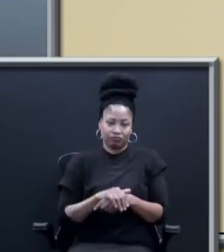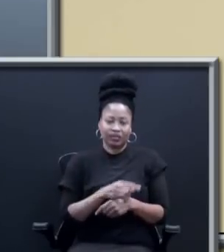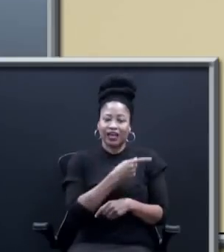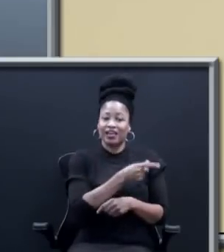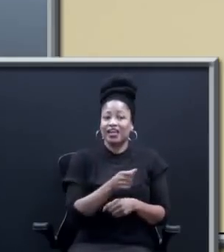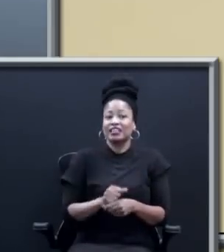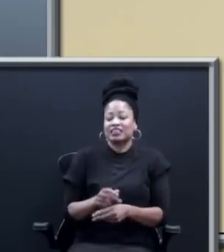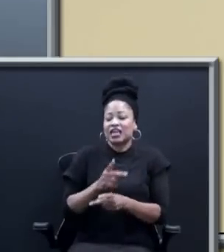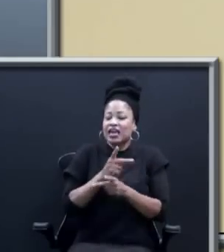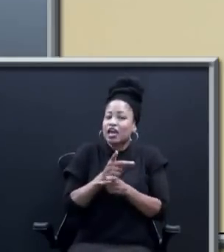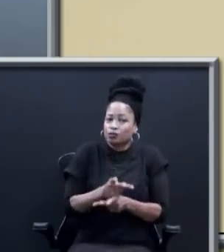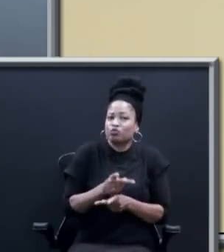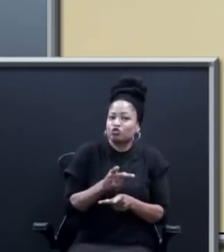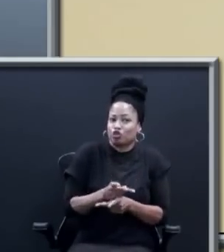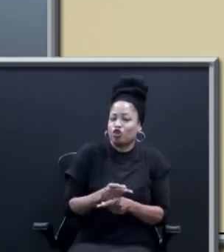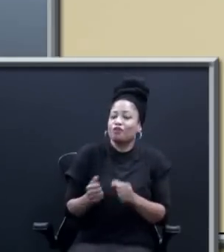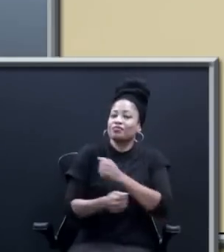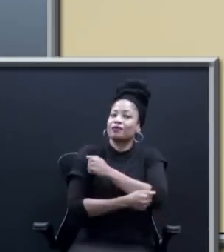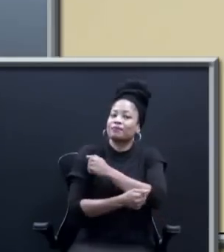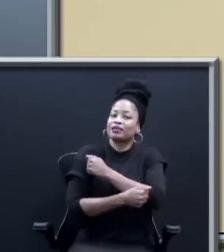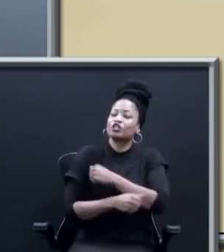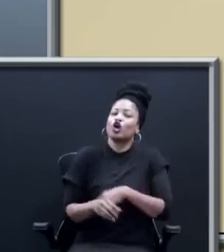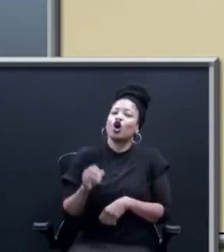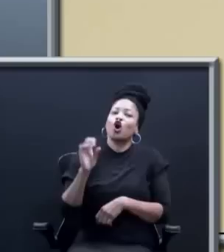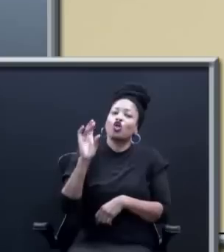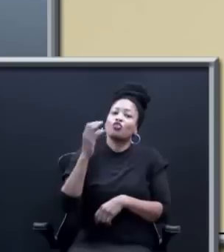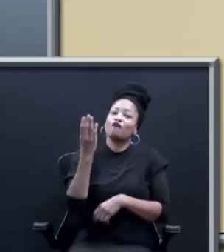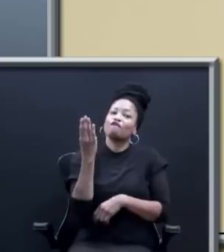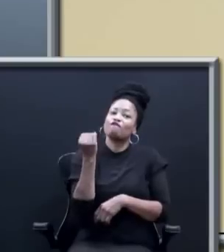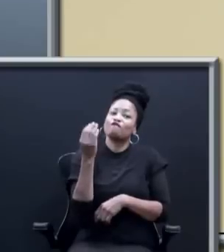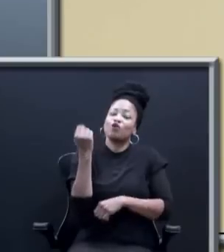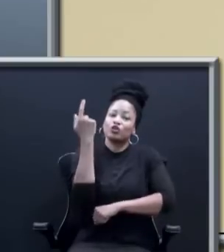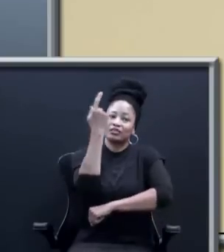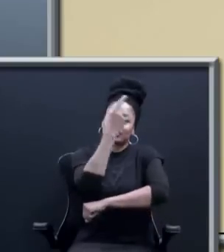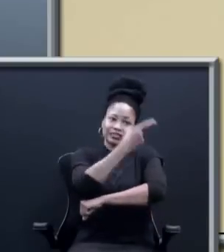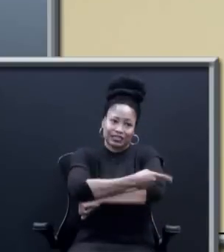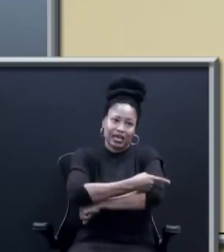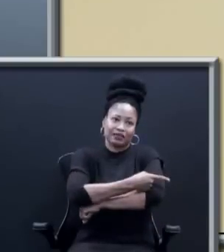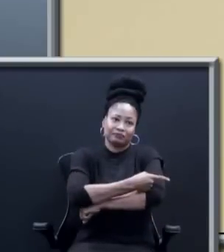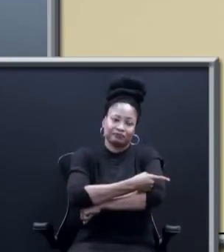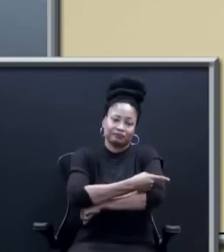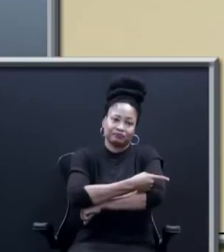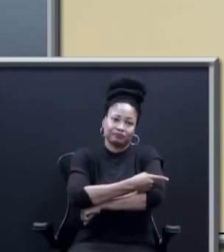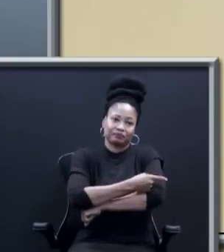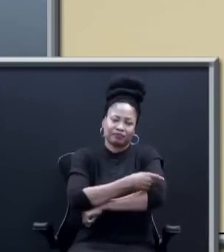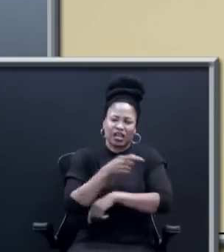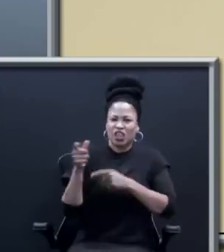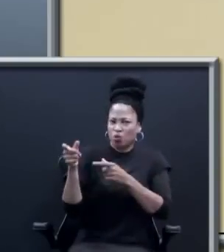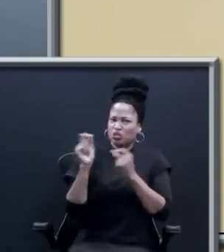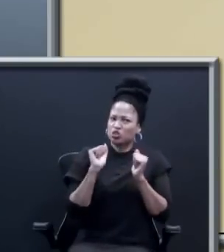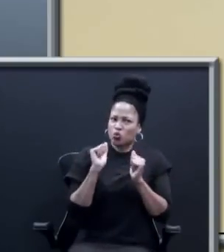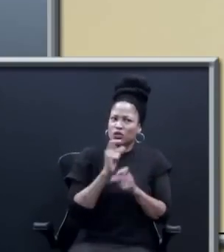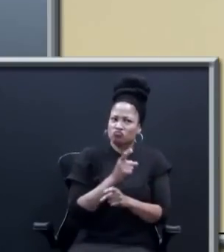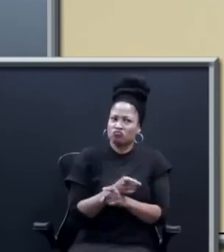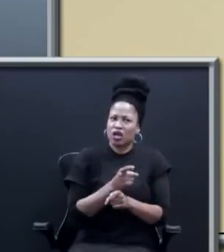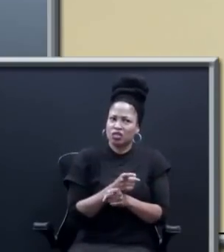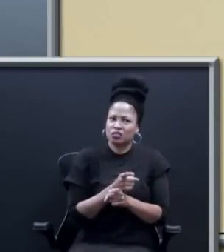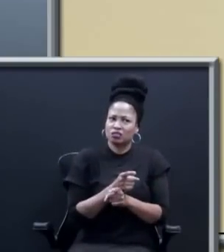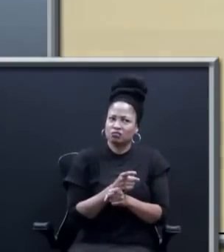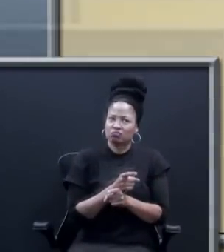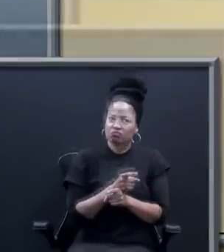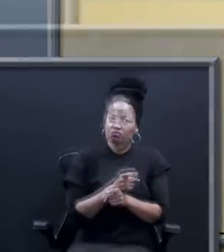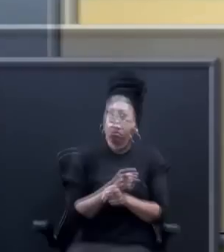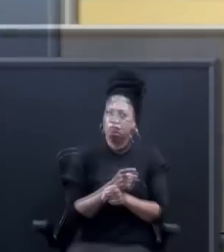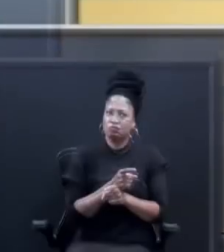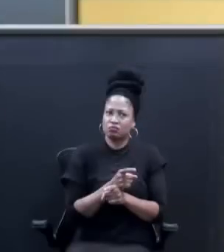the 14th day of the month at evening in the plains of Jericho. Well, that was quick, wasn't it? They come